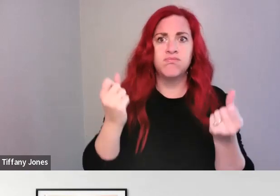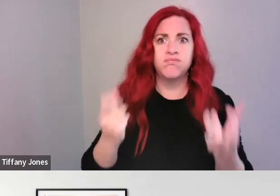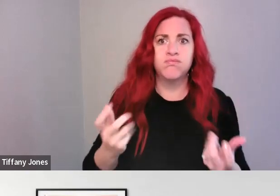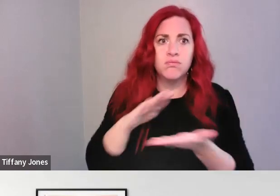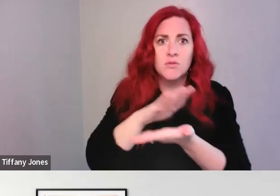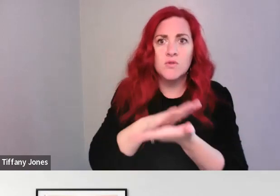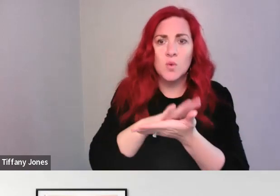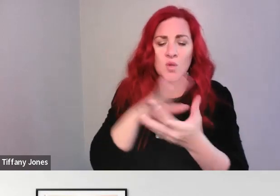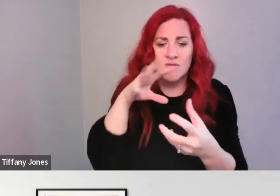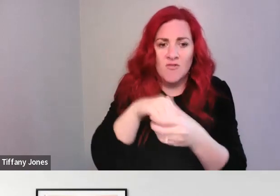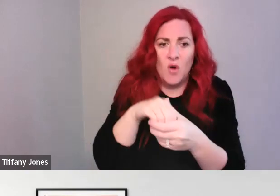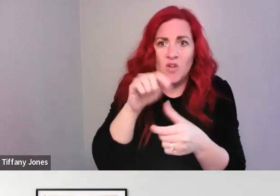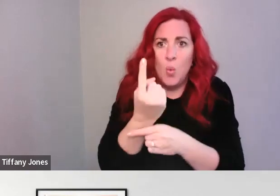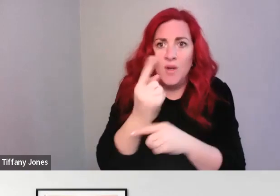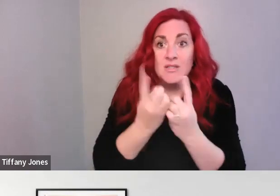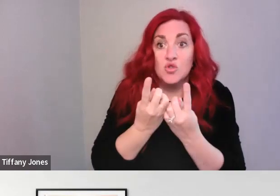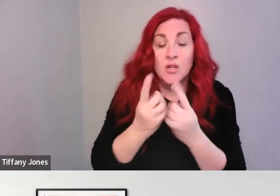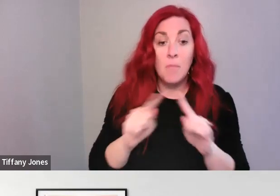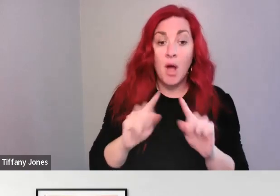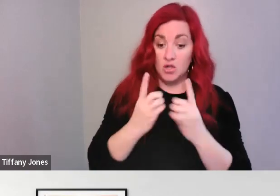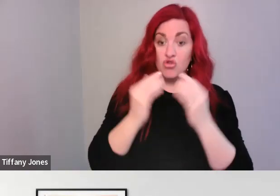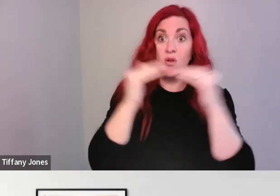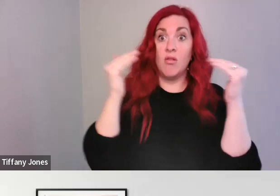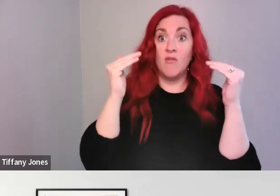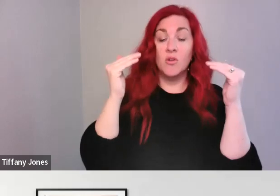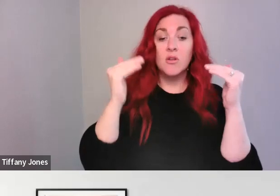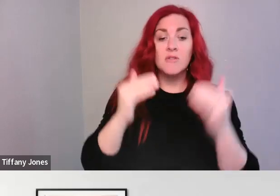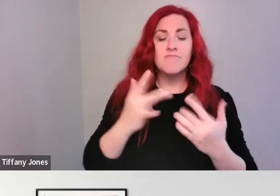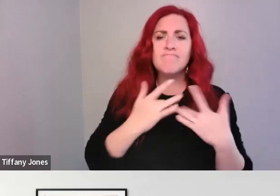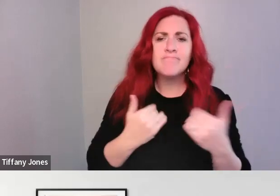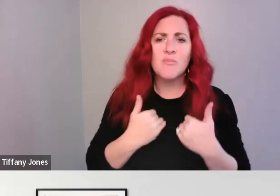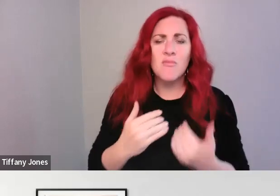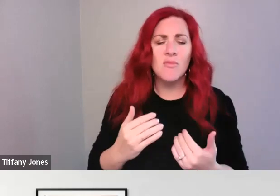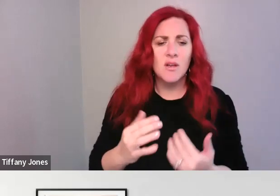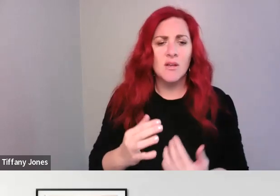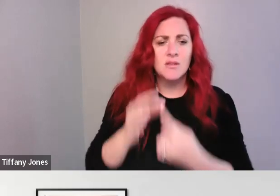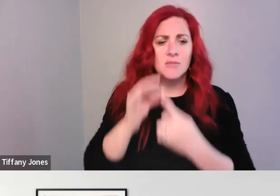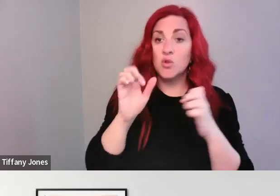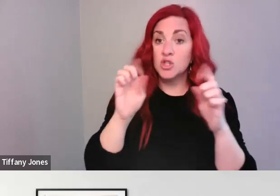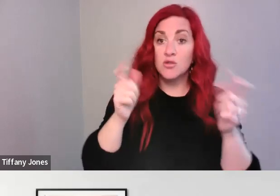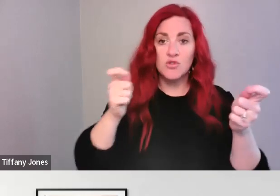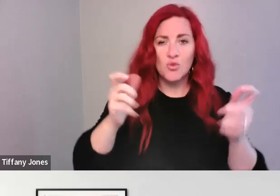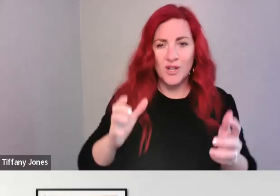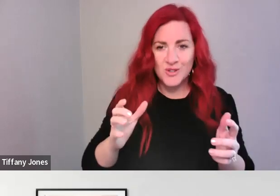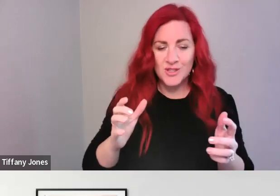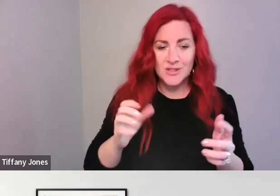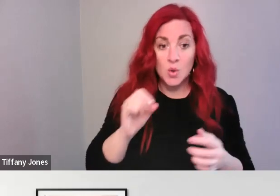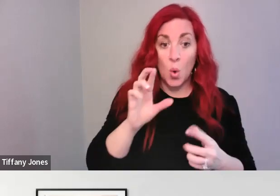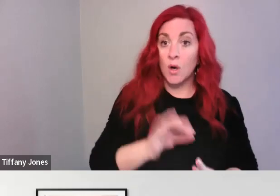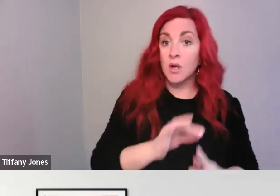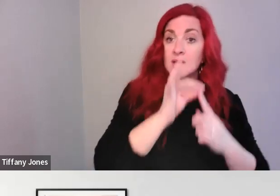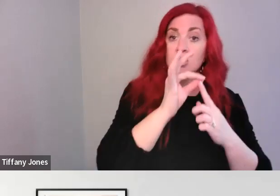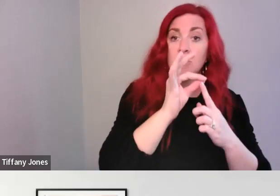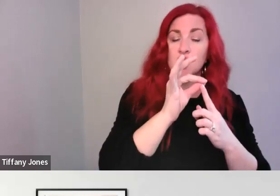district itself. But at the district level, there's usually a special education director or exceptional student